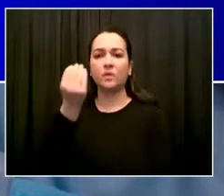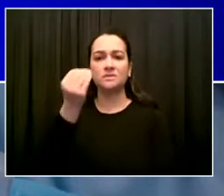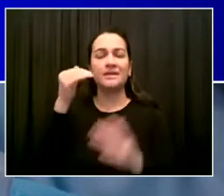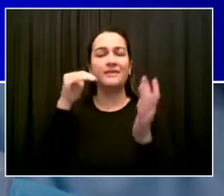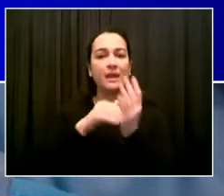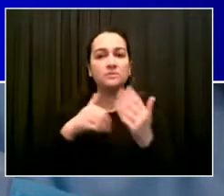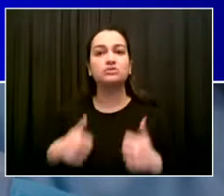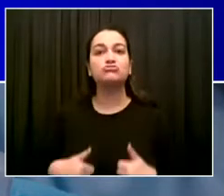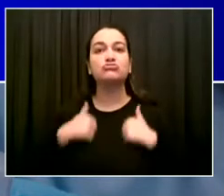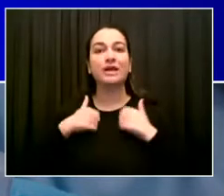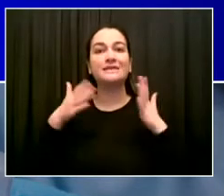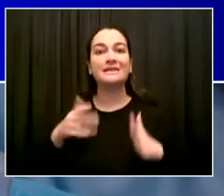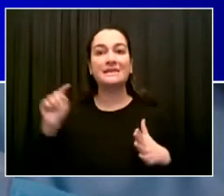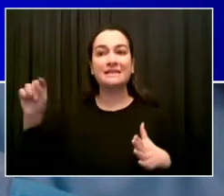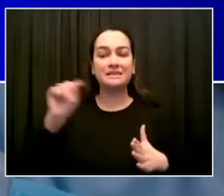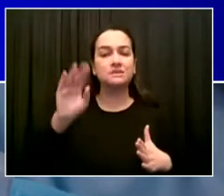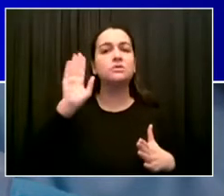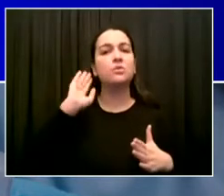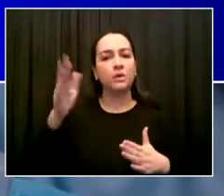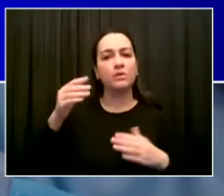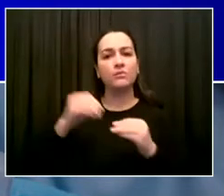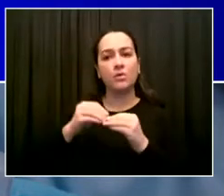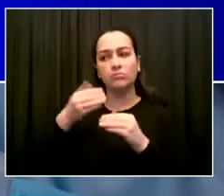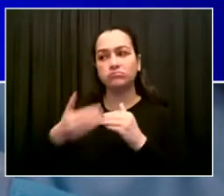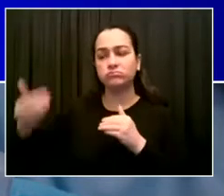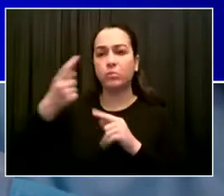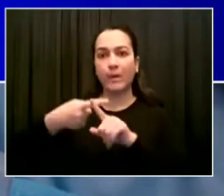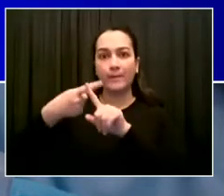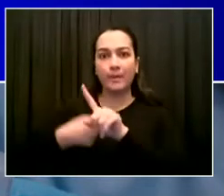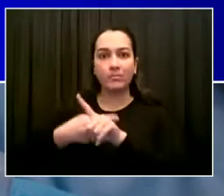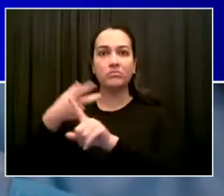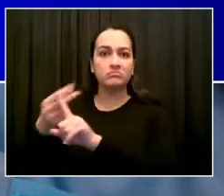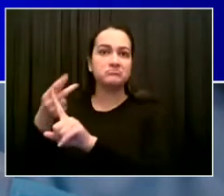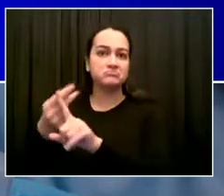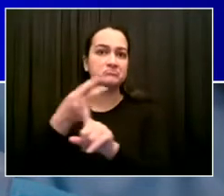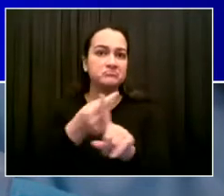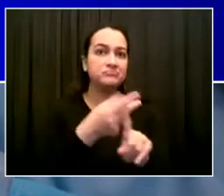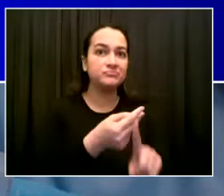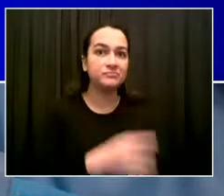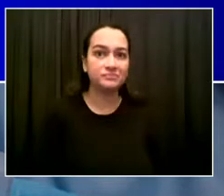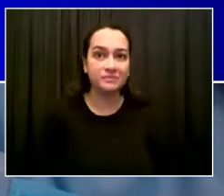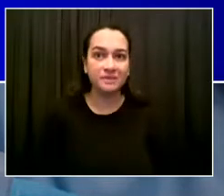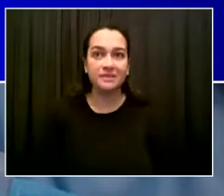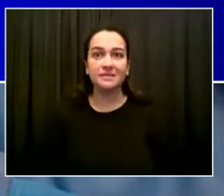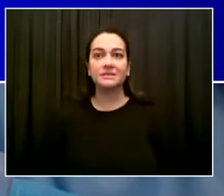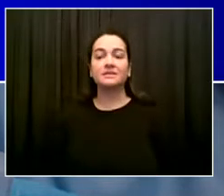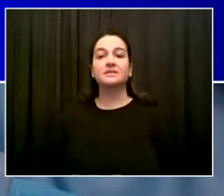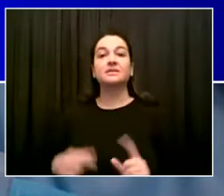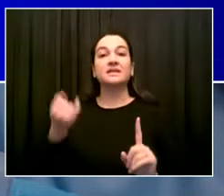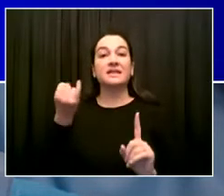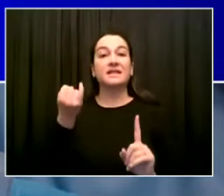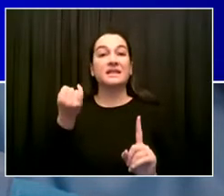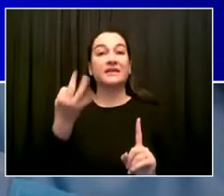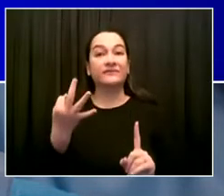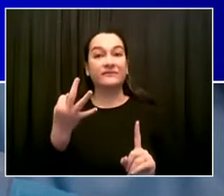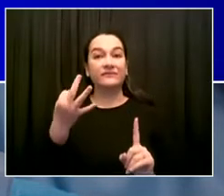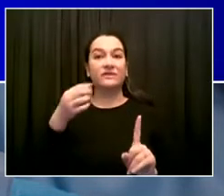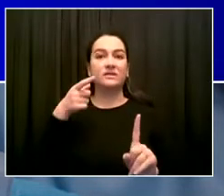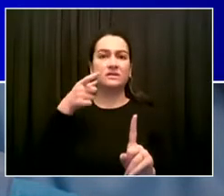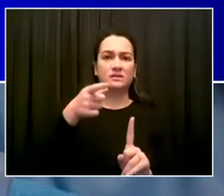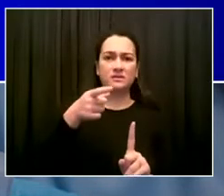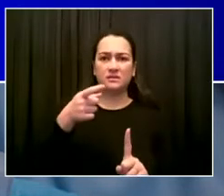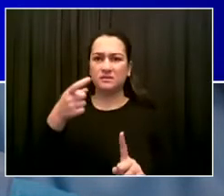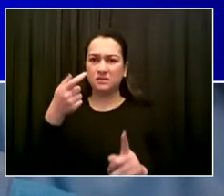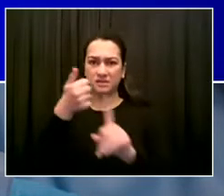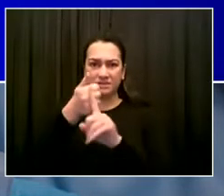bringing vaccination to the lobby of their buildings in some of the major senior buildings. We've got a variety of approaches, but they're all for the same